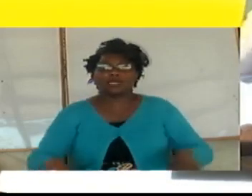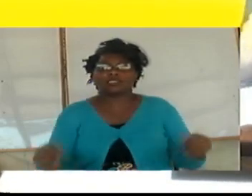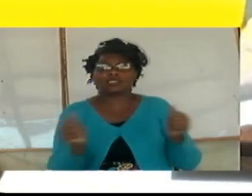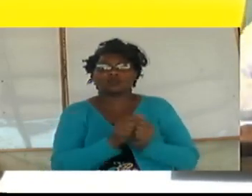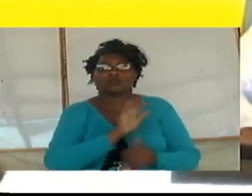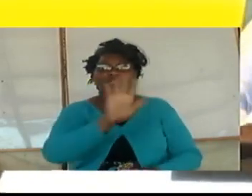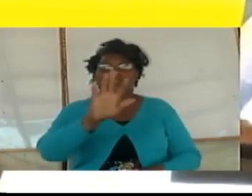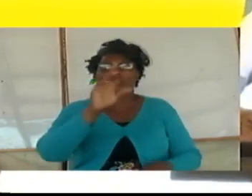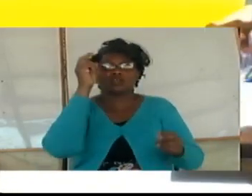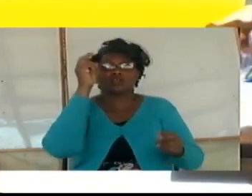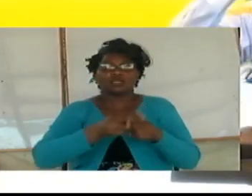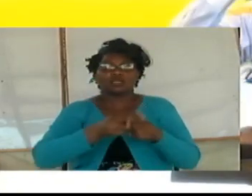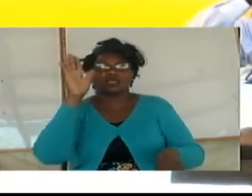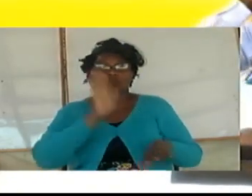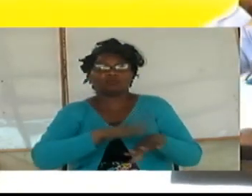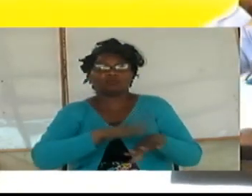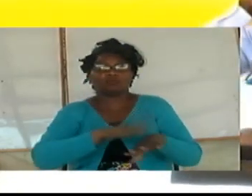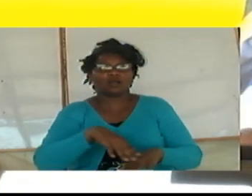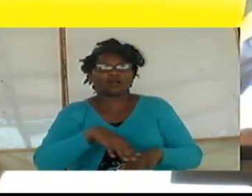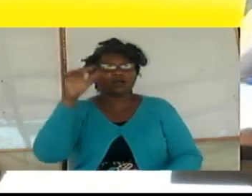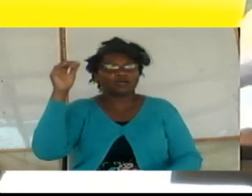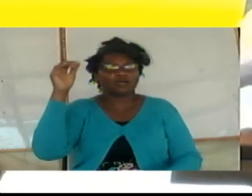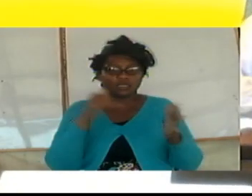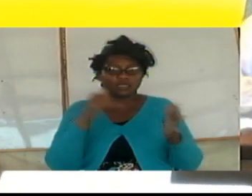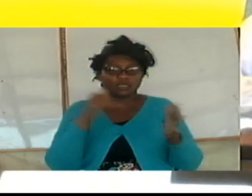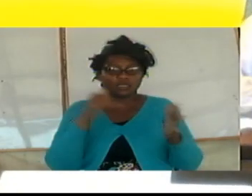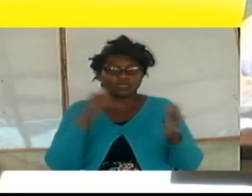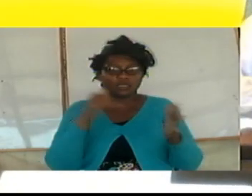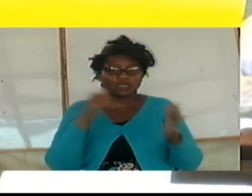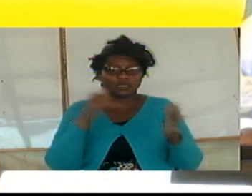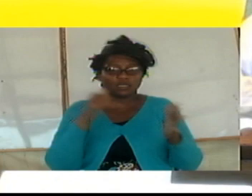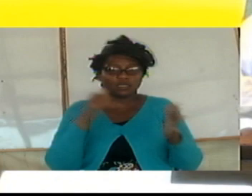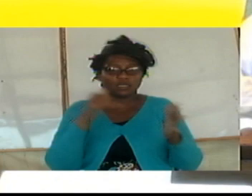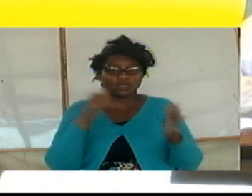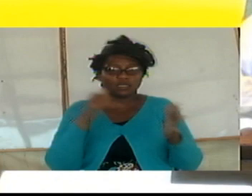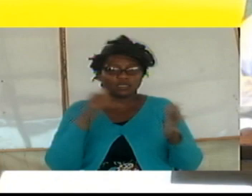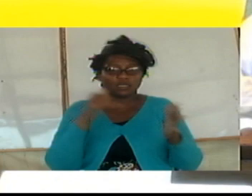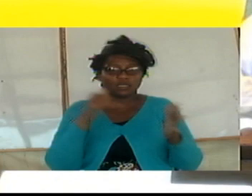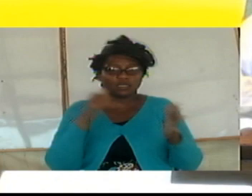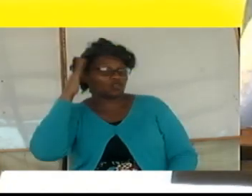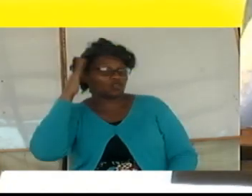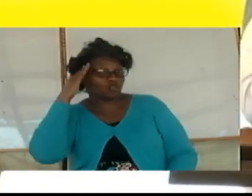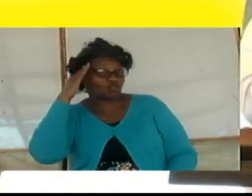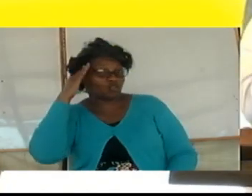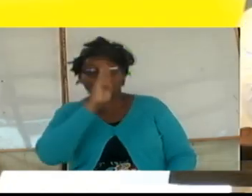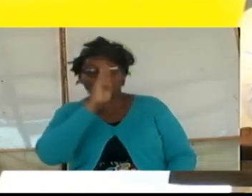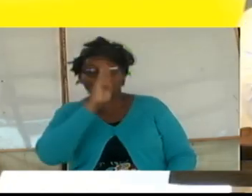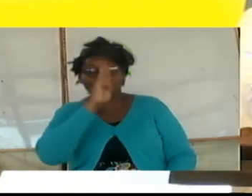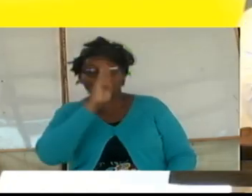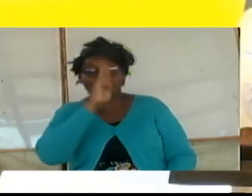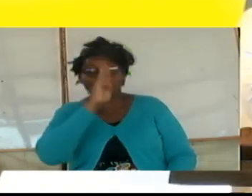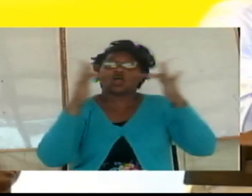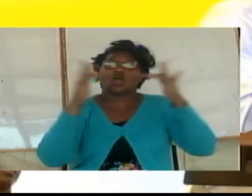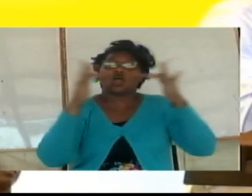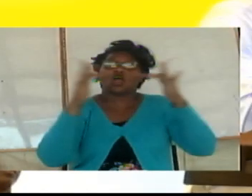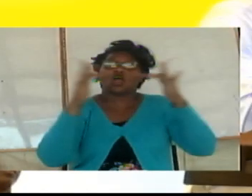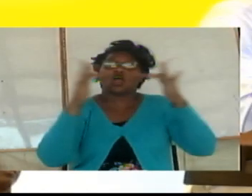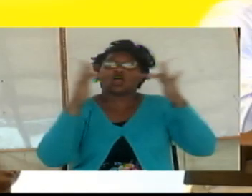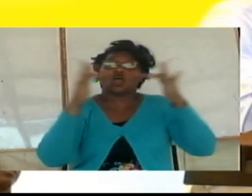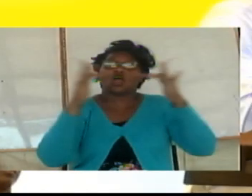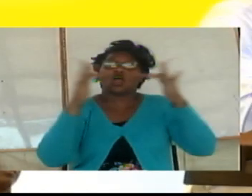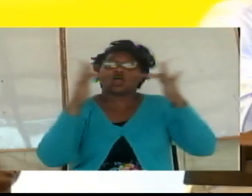touch you. I know that God will minister to you. Hallelujah, hallelujah. Isn't that what the Bible said? When I be lifted